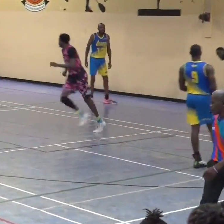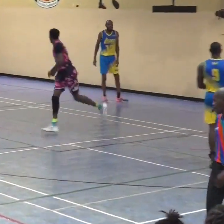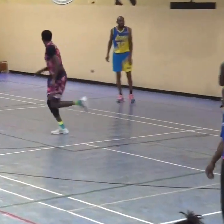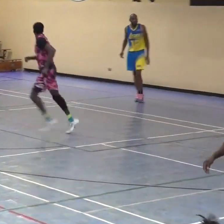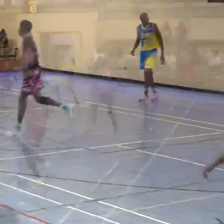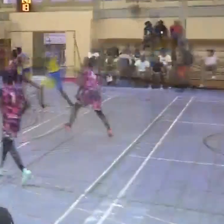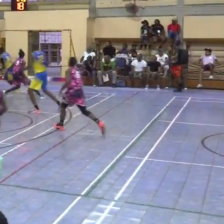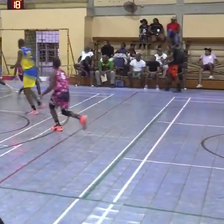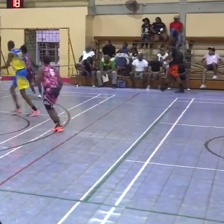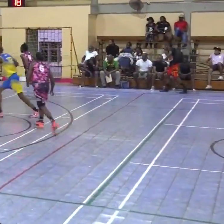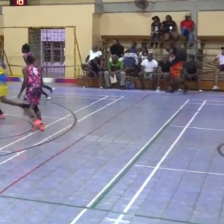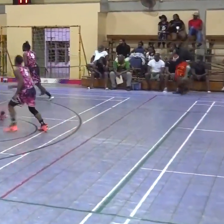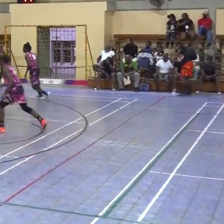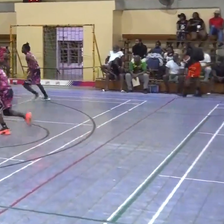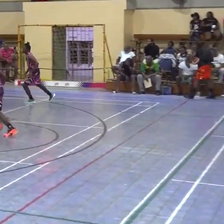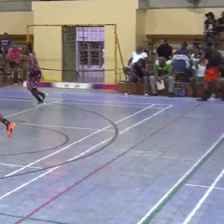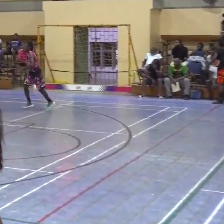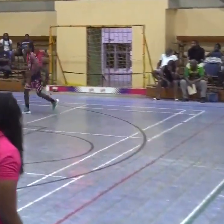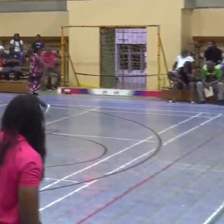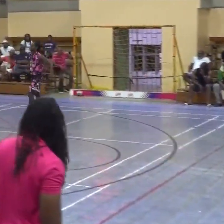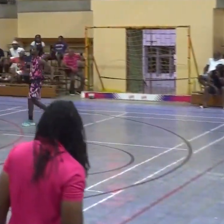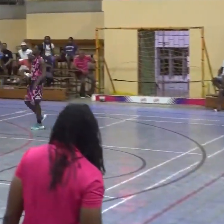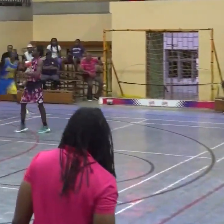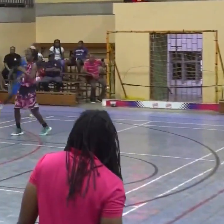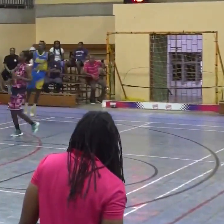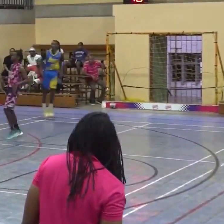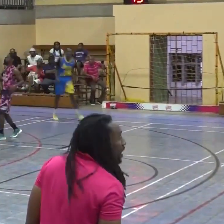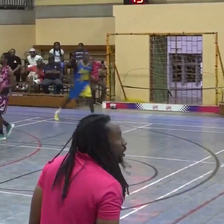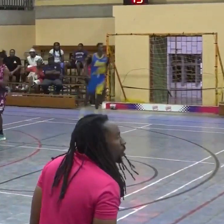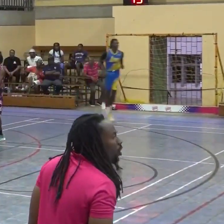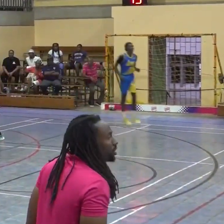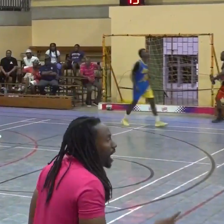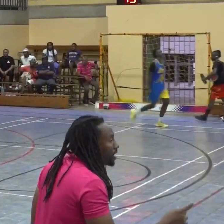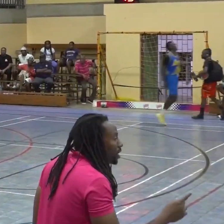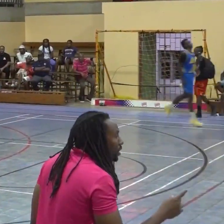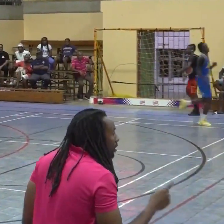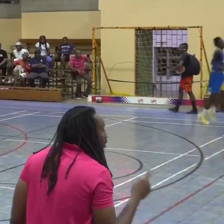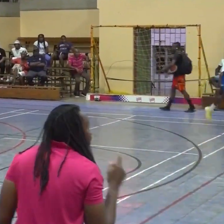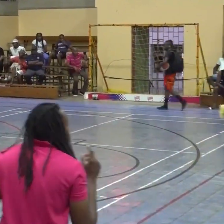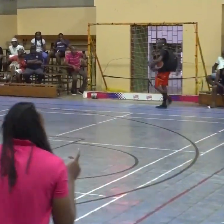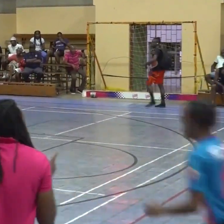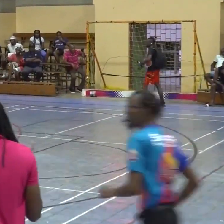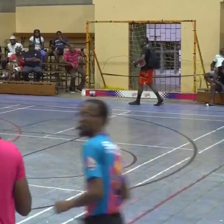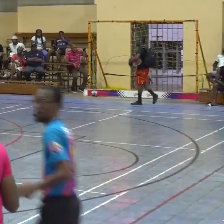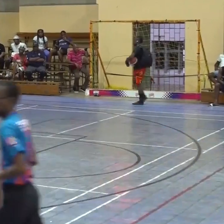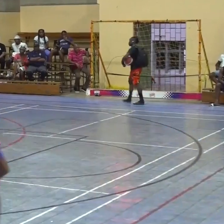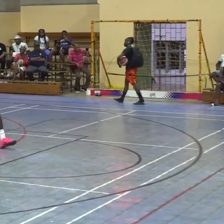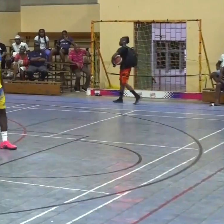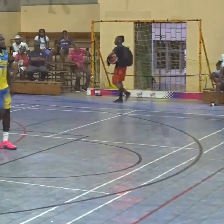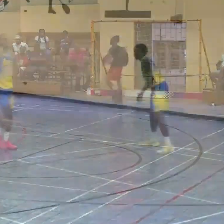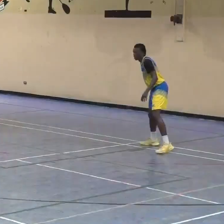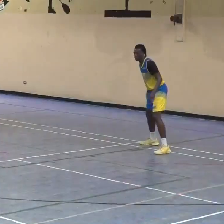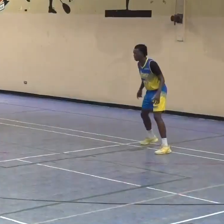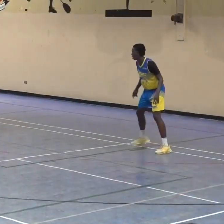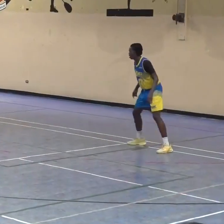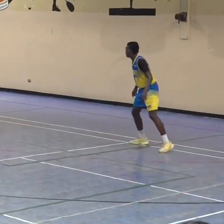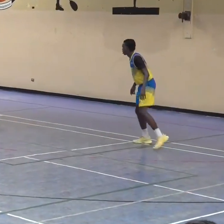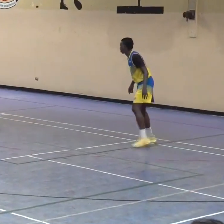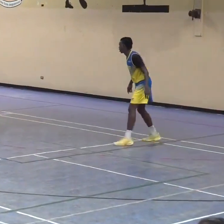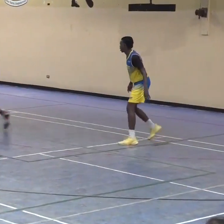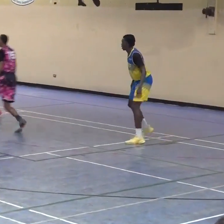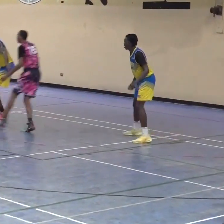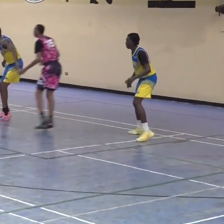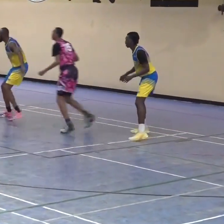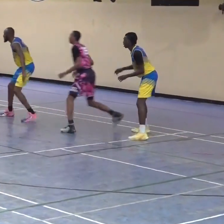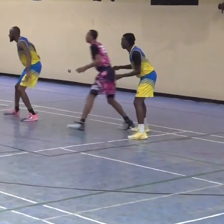it. Though far and in between, Lakers did eke in some baskets. Tyreek Harewood behind this play. But Celtics had